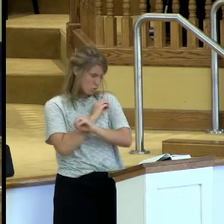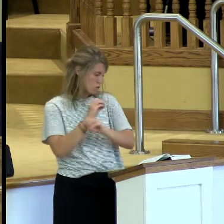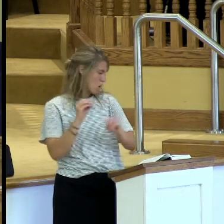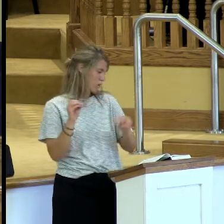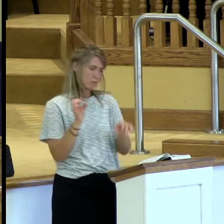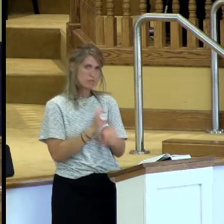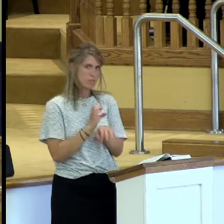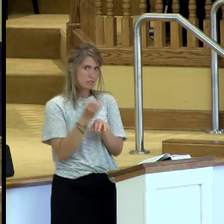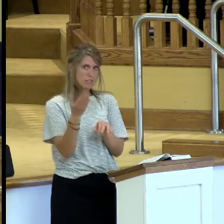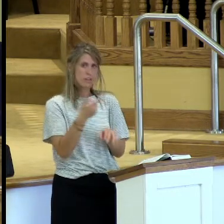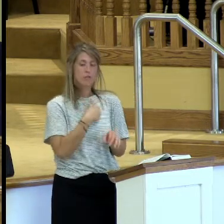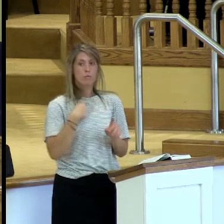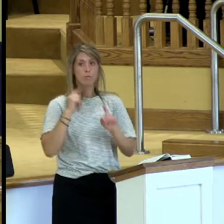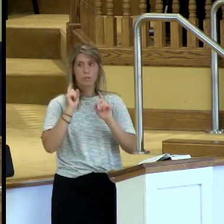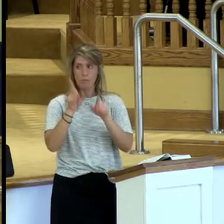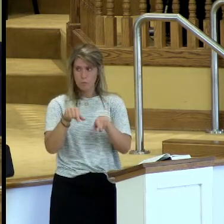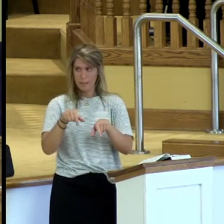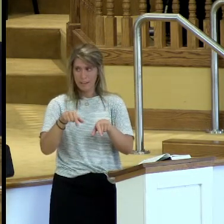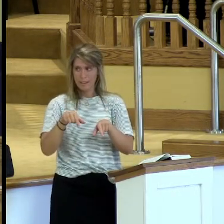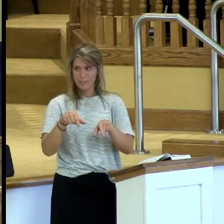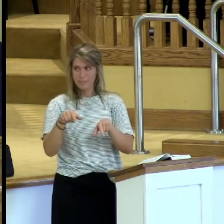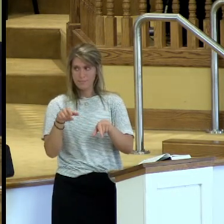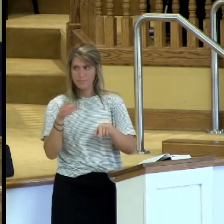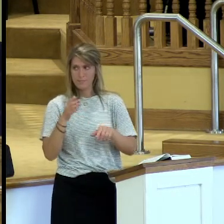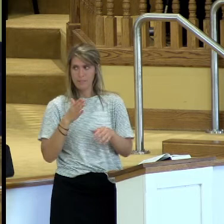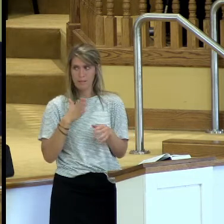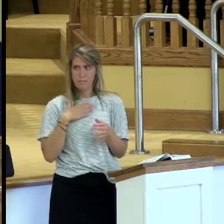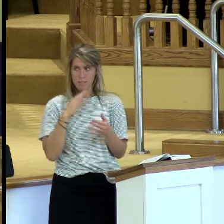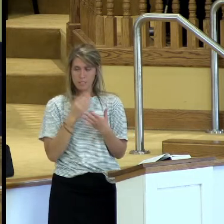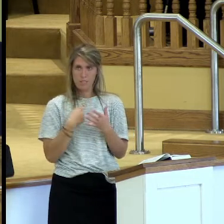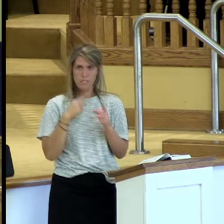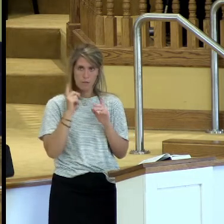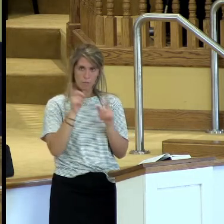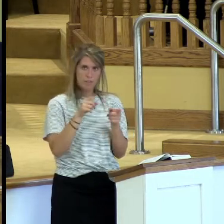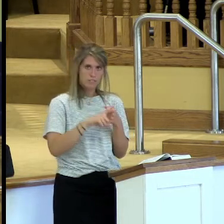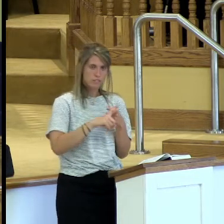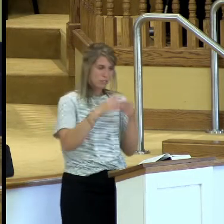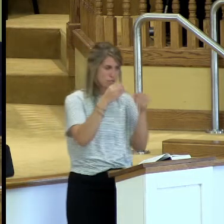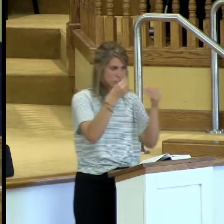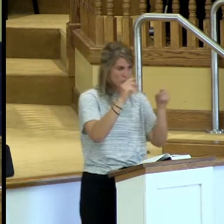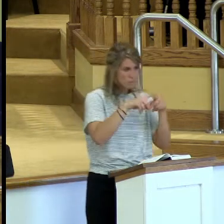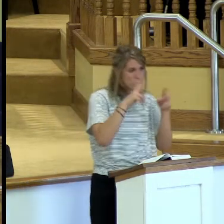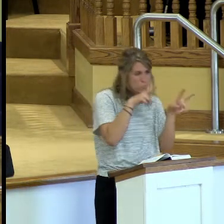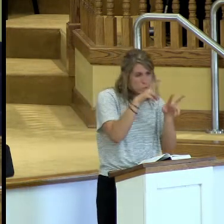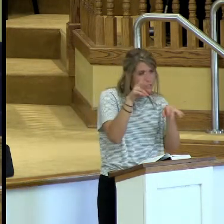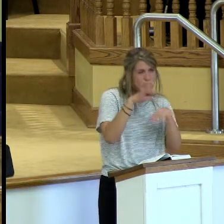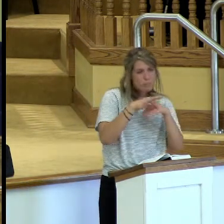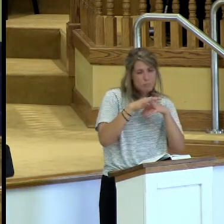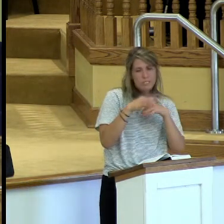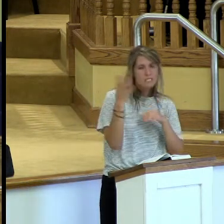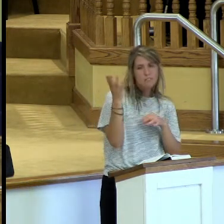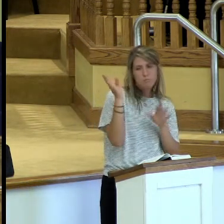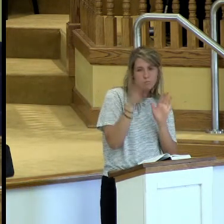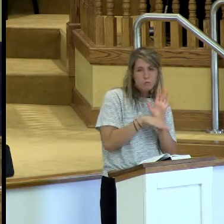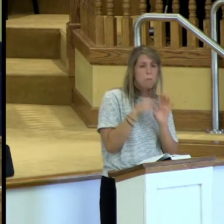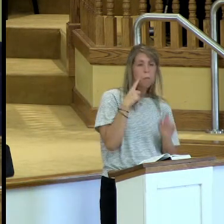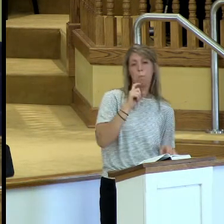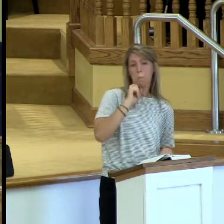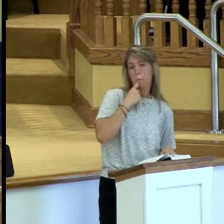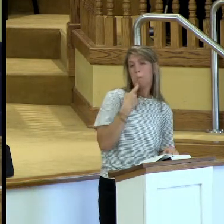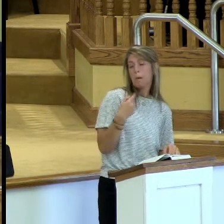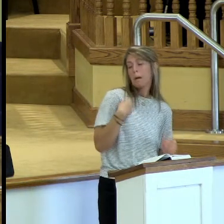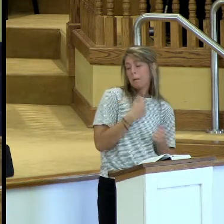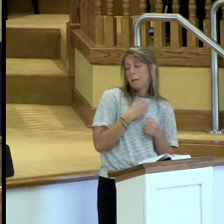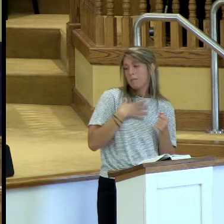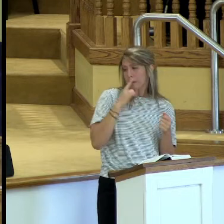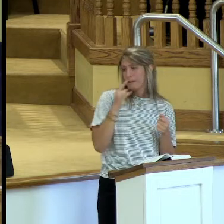whatsoever. We went, Nicole, Alyssa, and I went into a turquoise shop to look at rings because they're dirt cheap there. And I'm like, that's cool. And